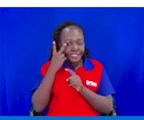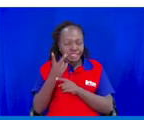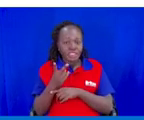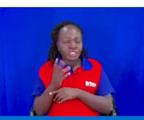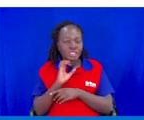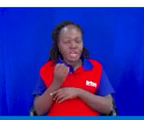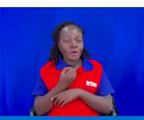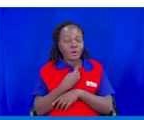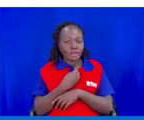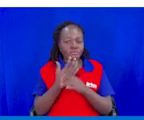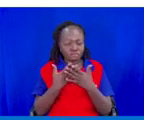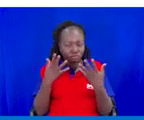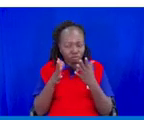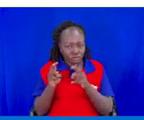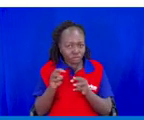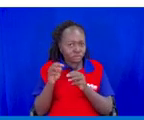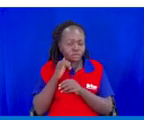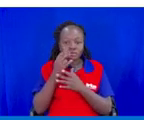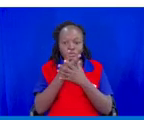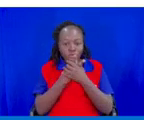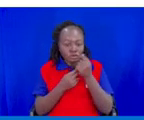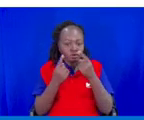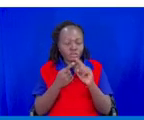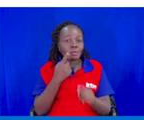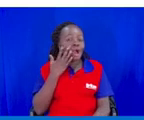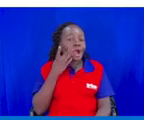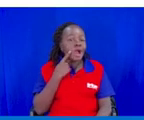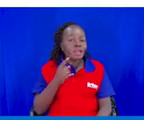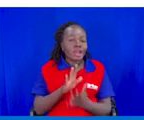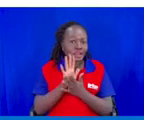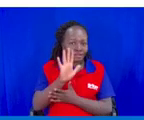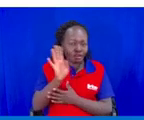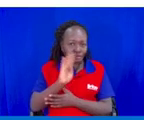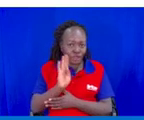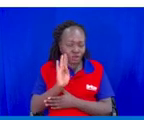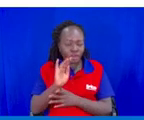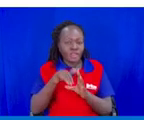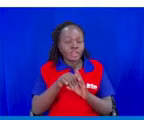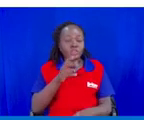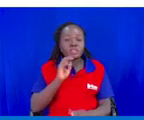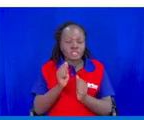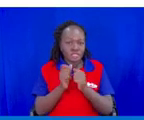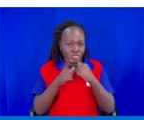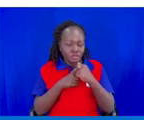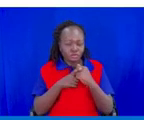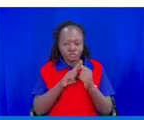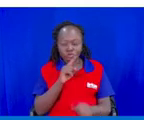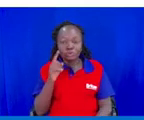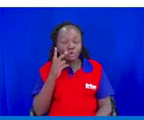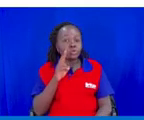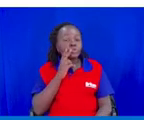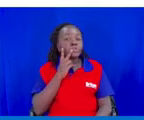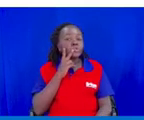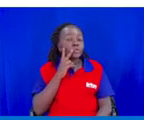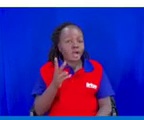under management have more or less doubled from 105 billion in June 2016 to 208 billion as of